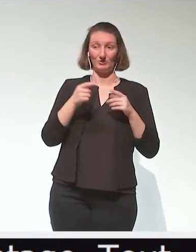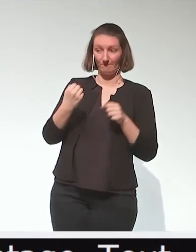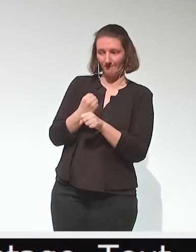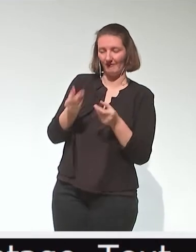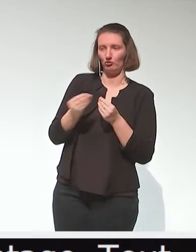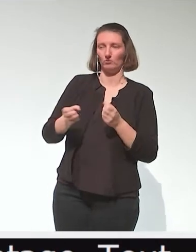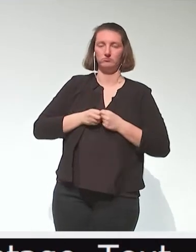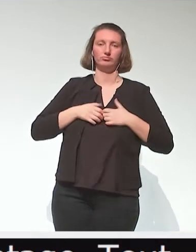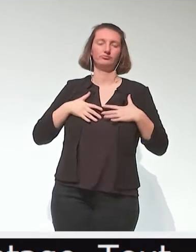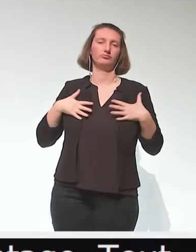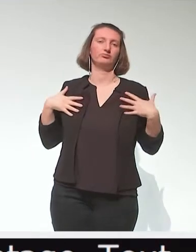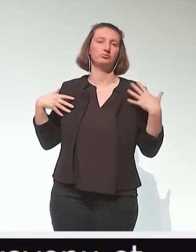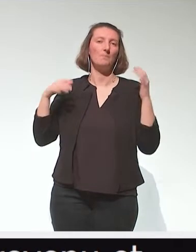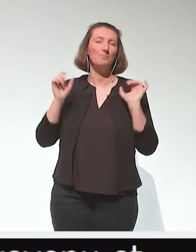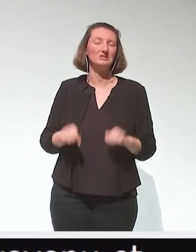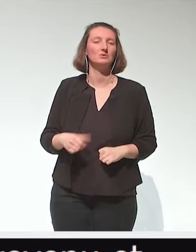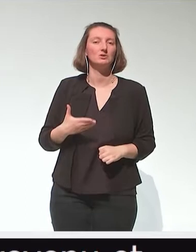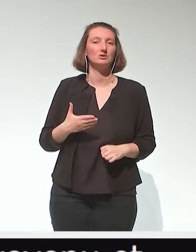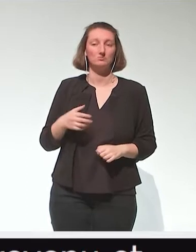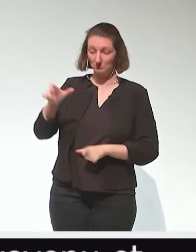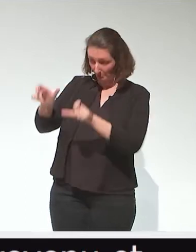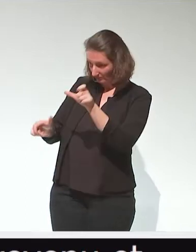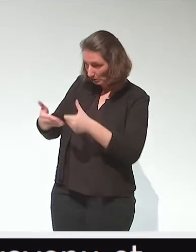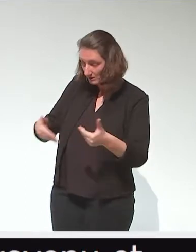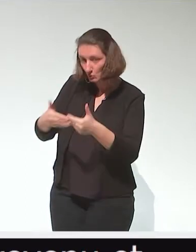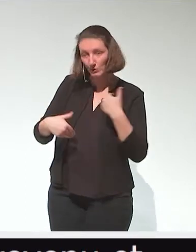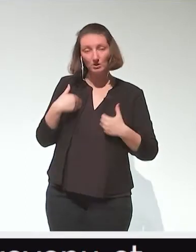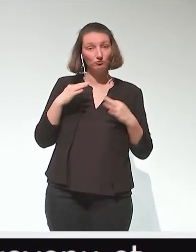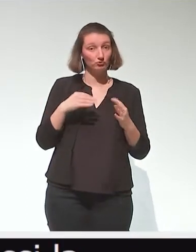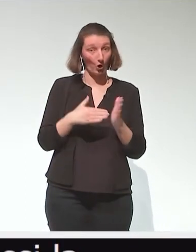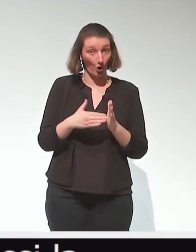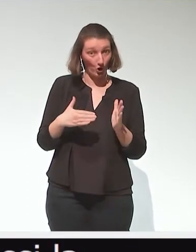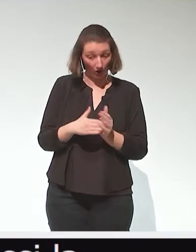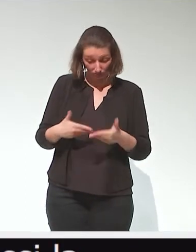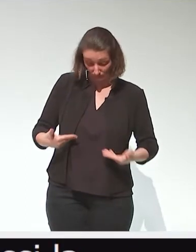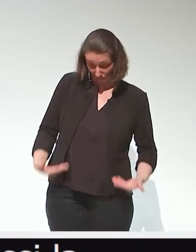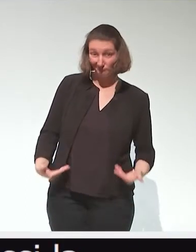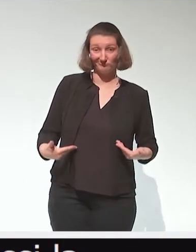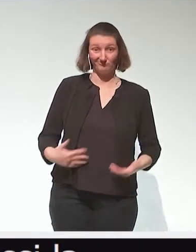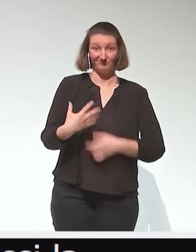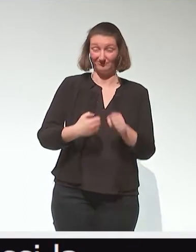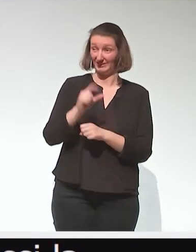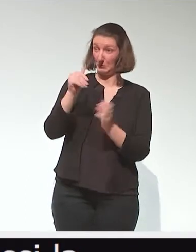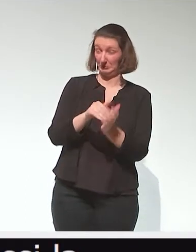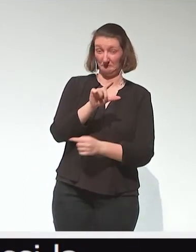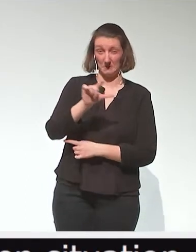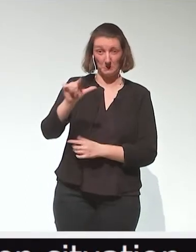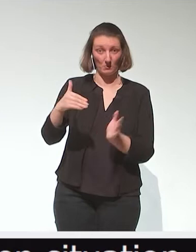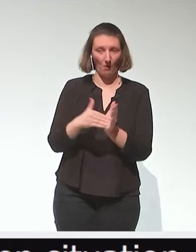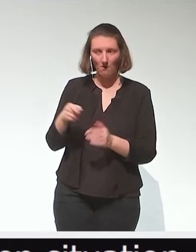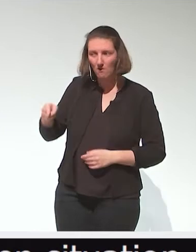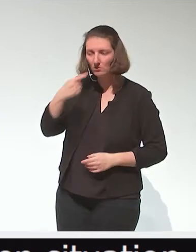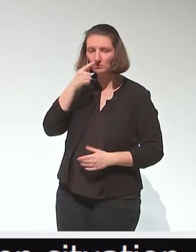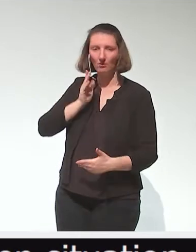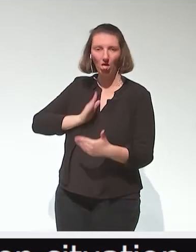livelihood. A disabled person needs to be able to have a fulfilled existence, but the disabled today still grapple with lots of